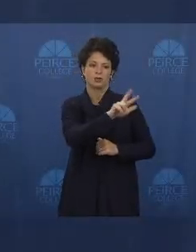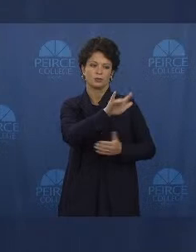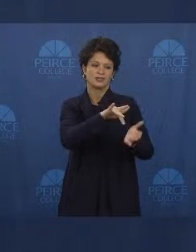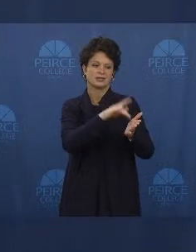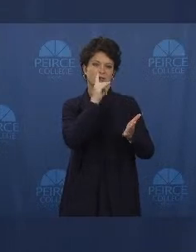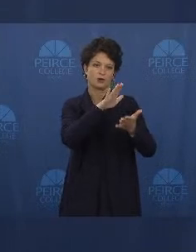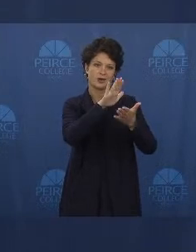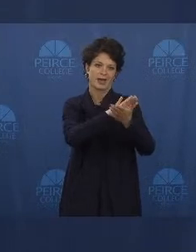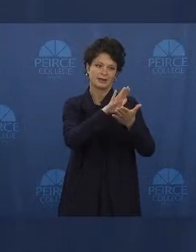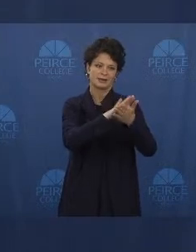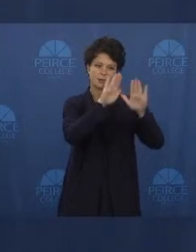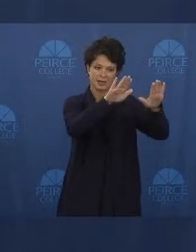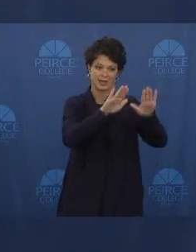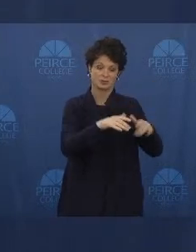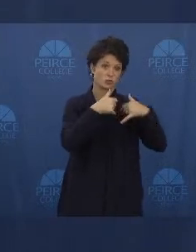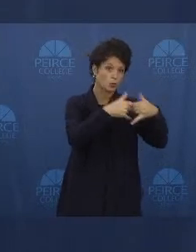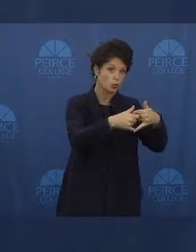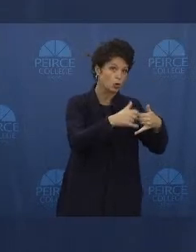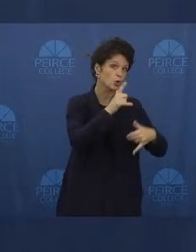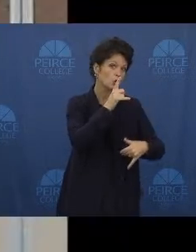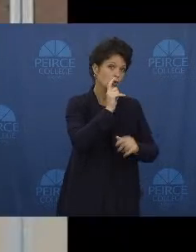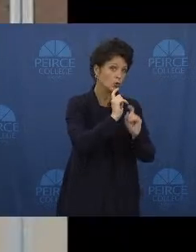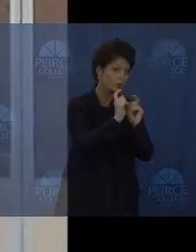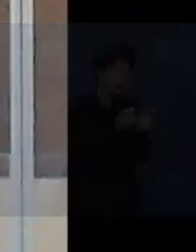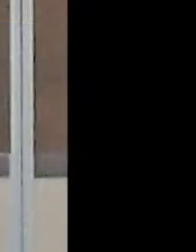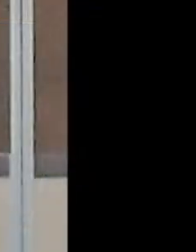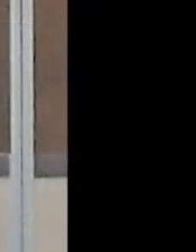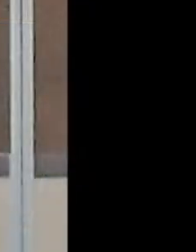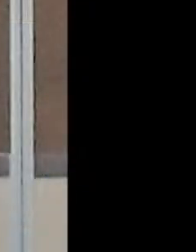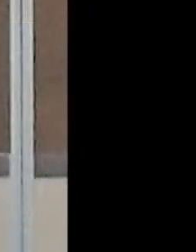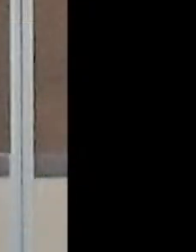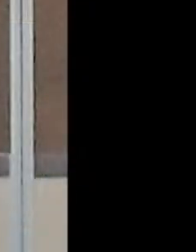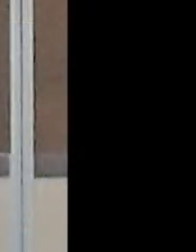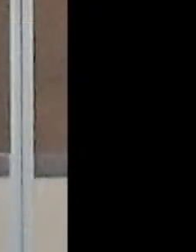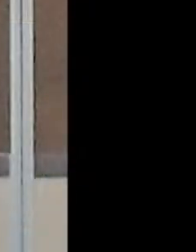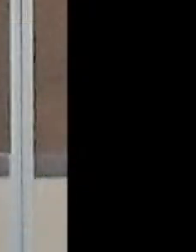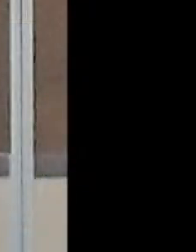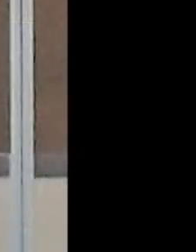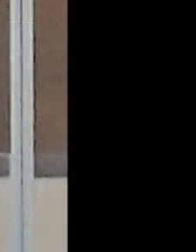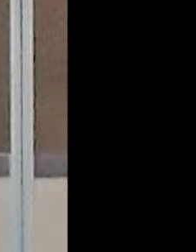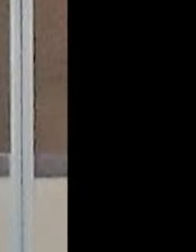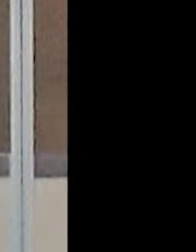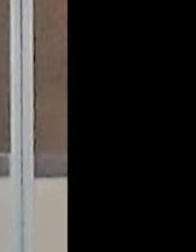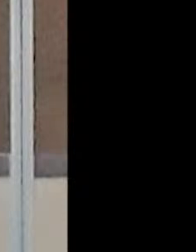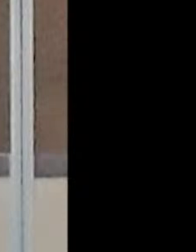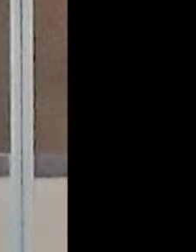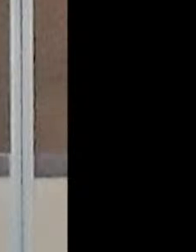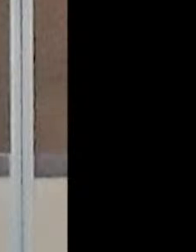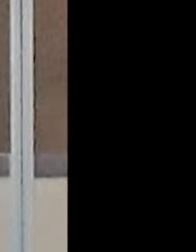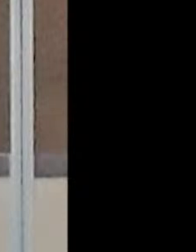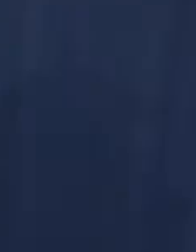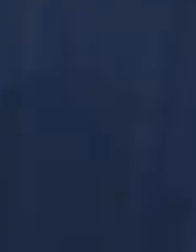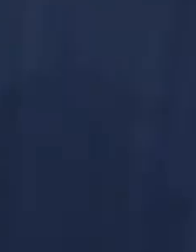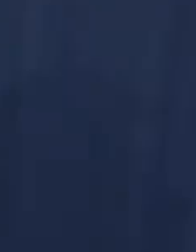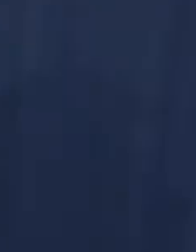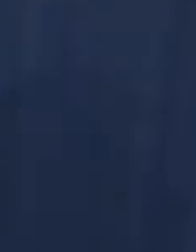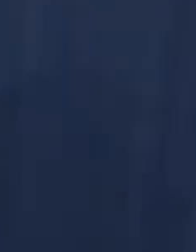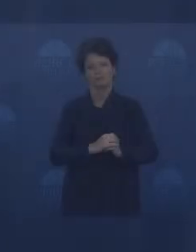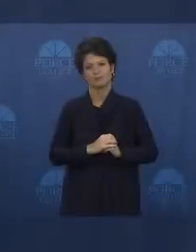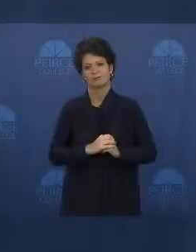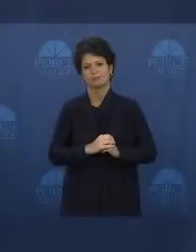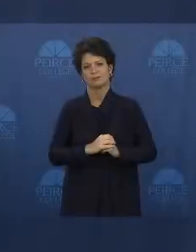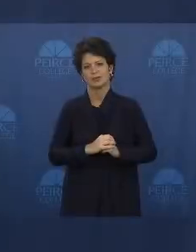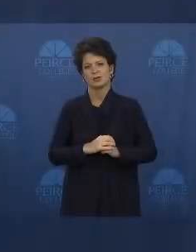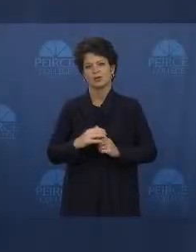for Academic Excellence Award is presented to Francis Johnson. Congratulations.